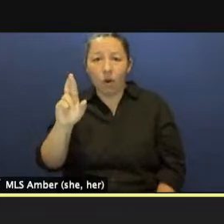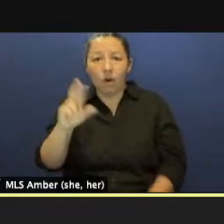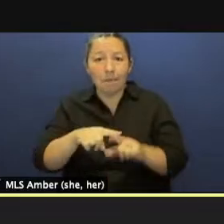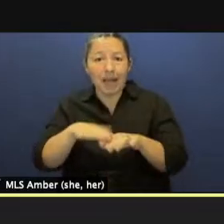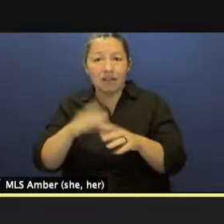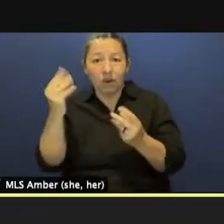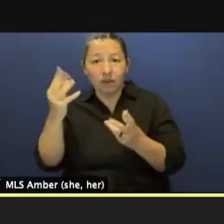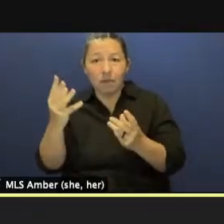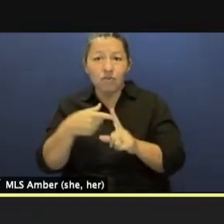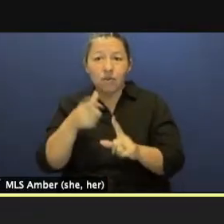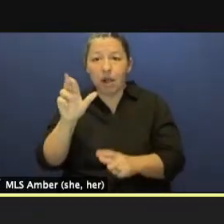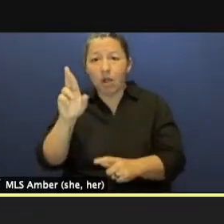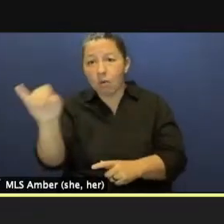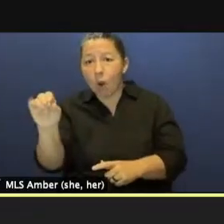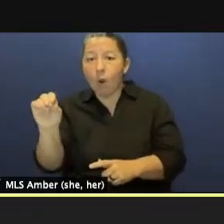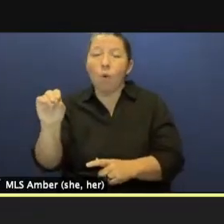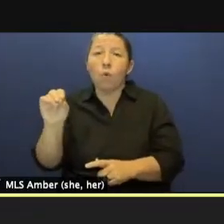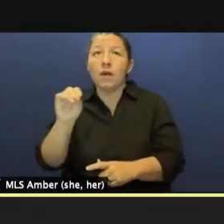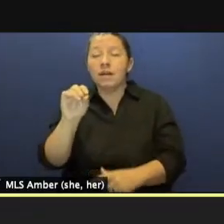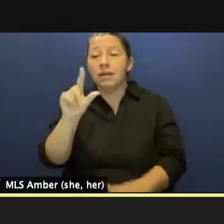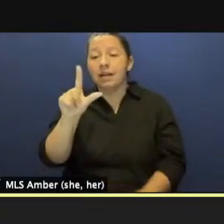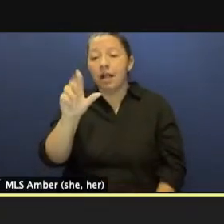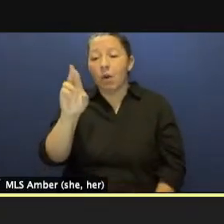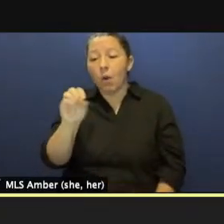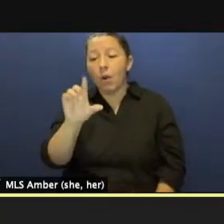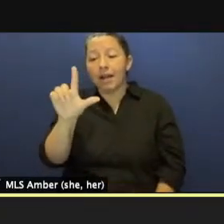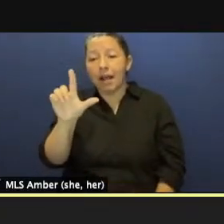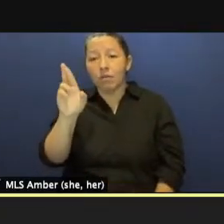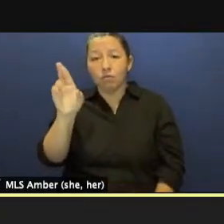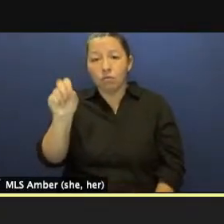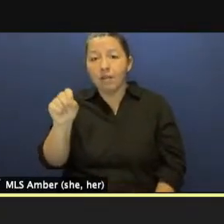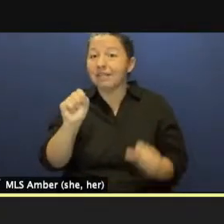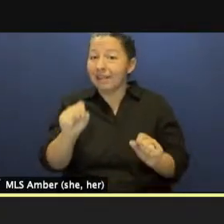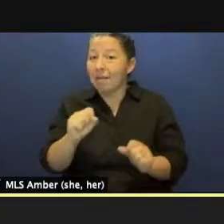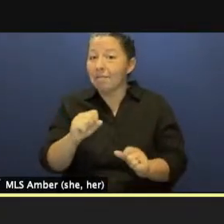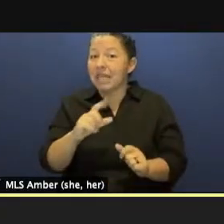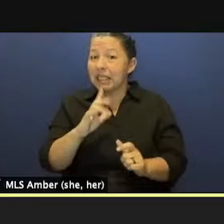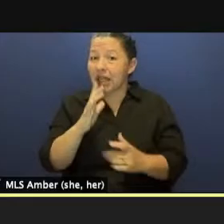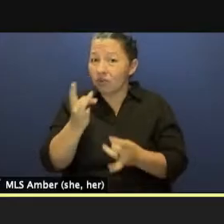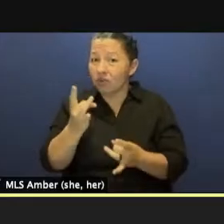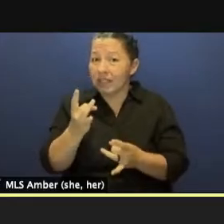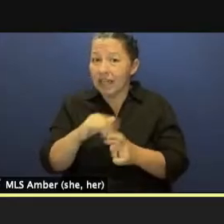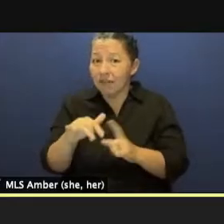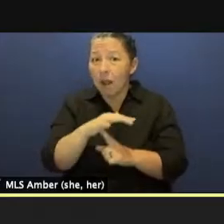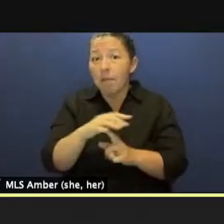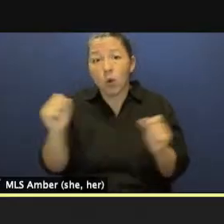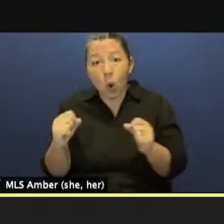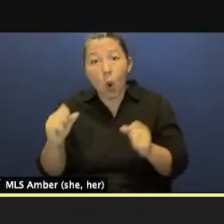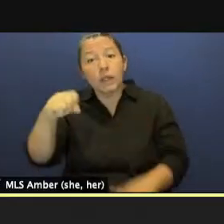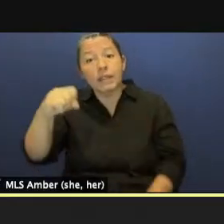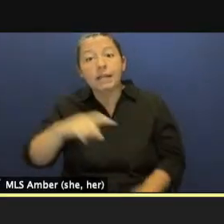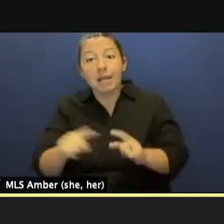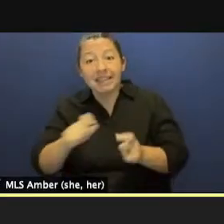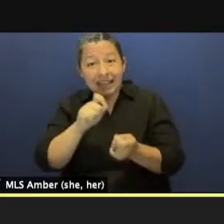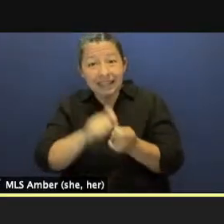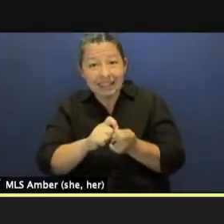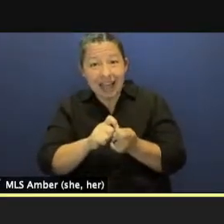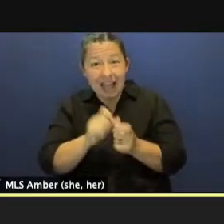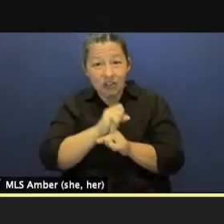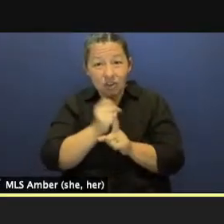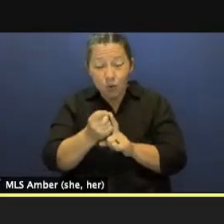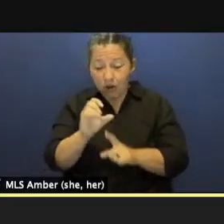and other missions, it could be a very curious and challenging environment down there. We know it's going to be cold, but the exact nature of the soil,